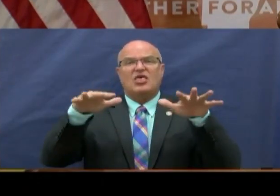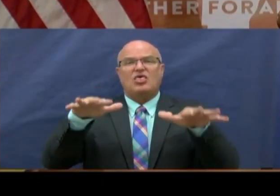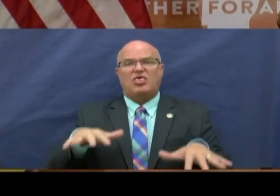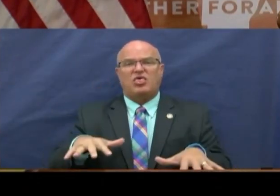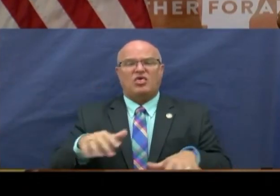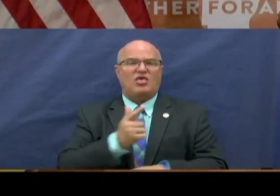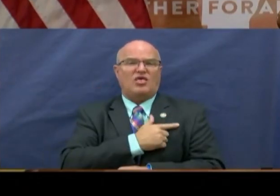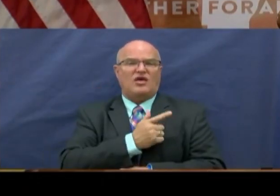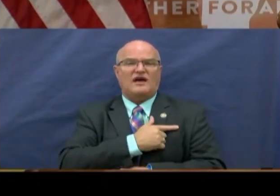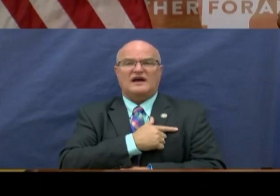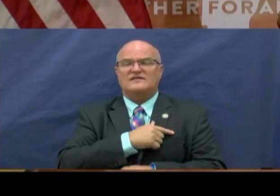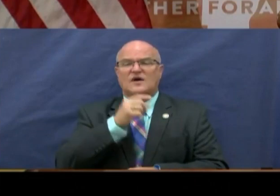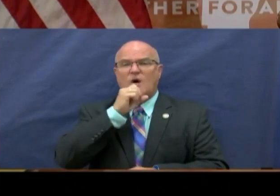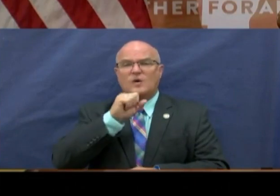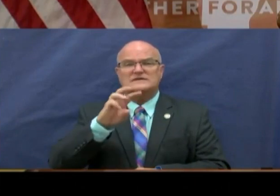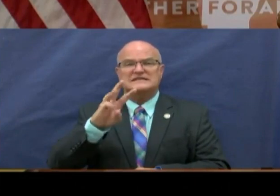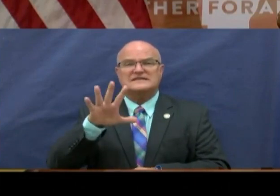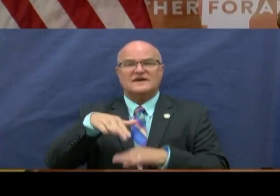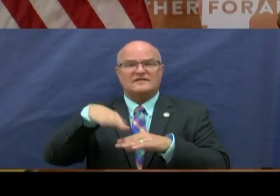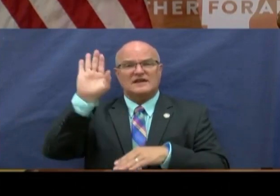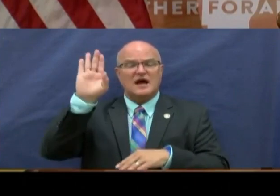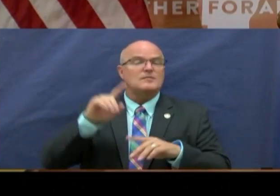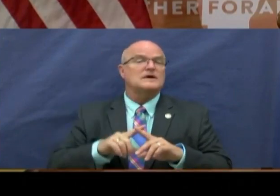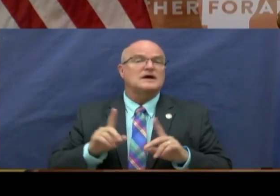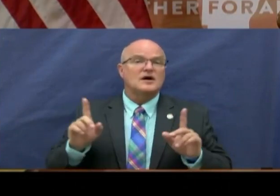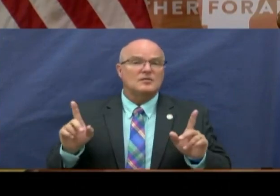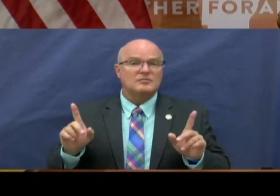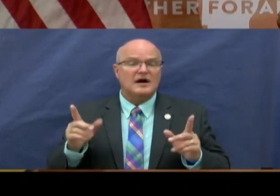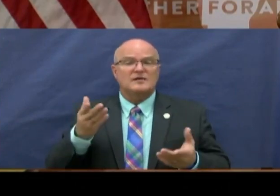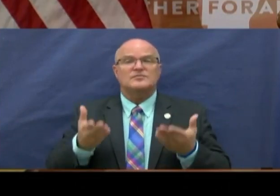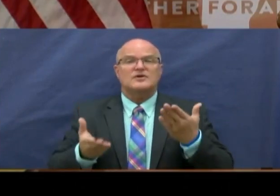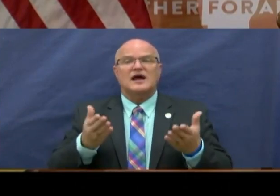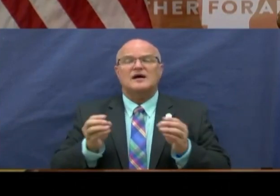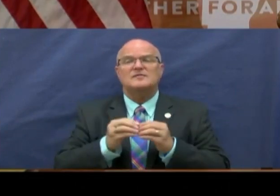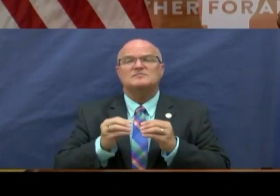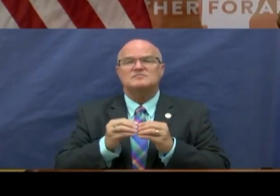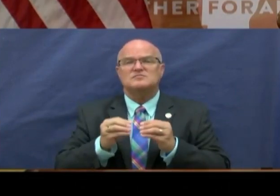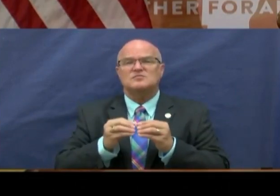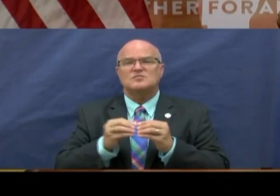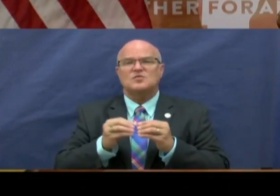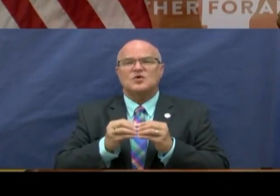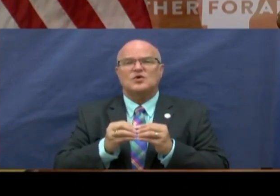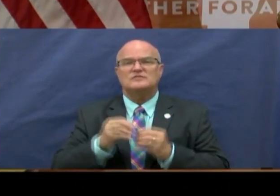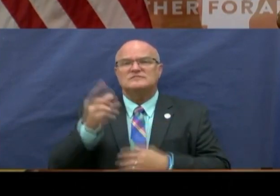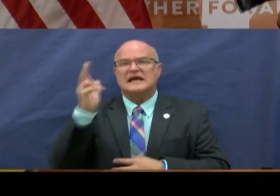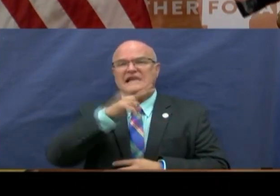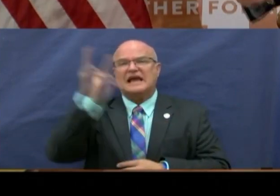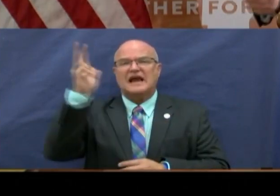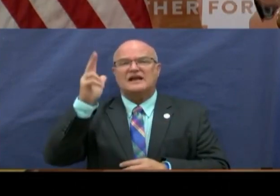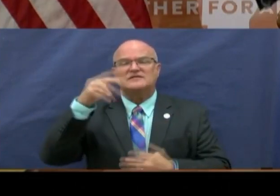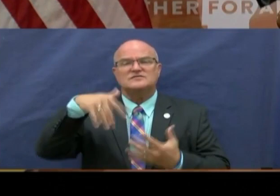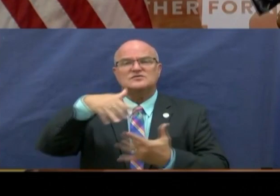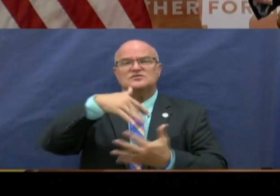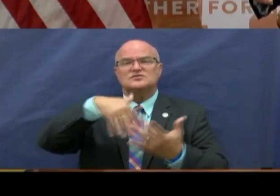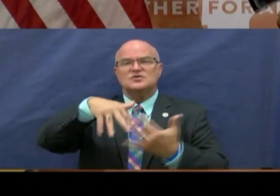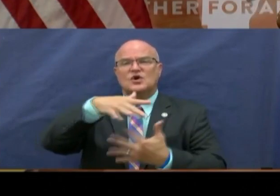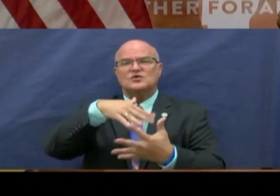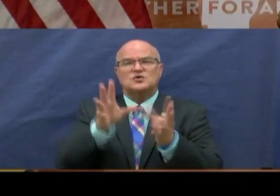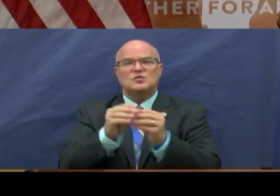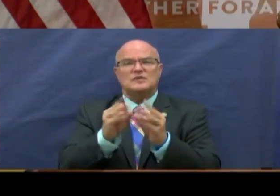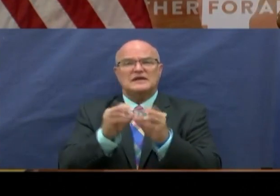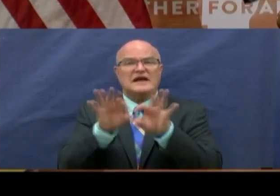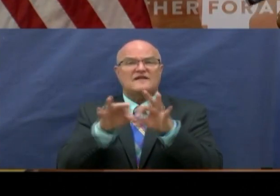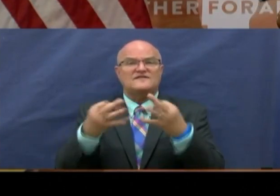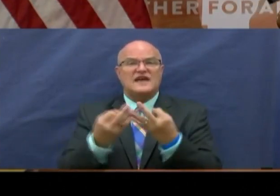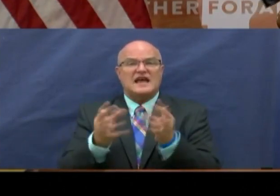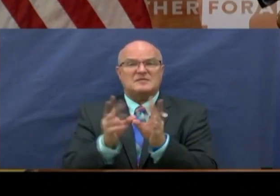lackadaisicalness in terms of our 65 plus, but perhaps we're being more careless in our social gatherings, our family